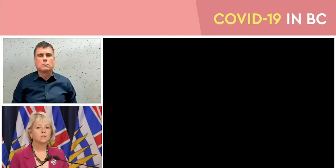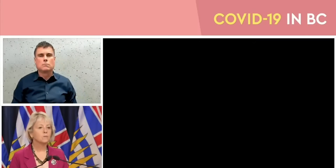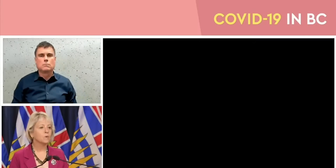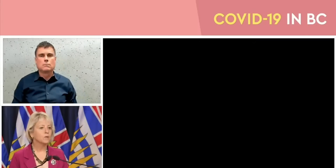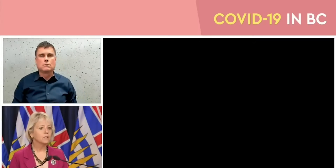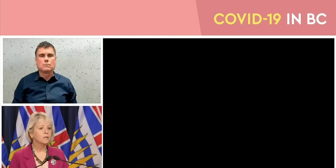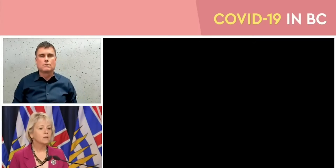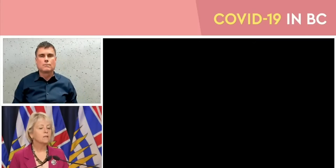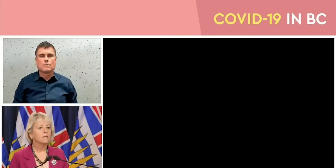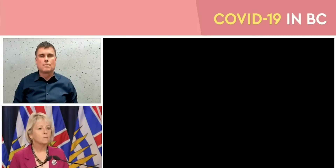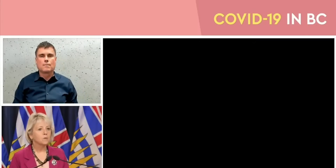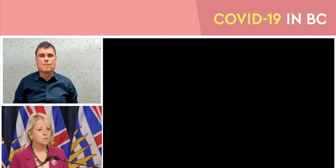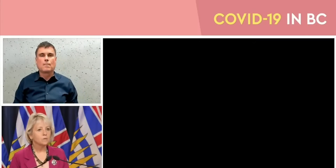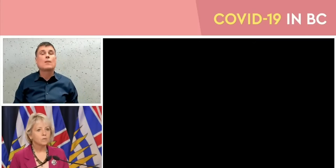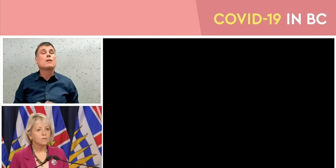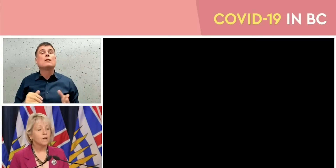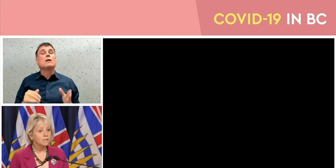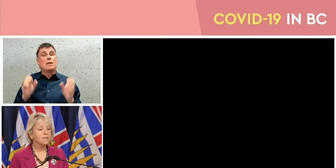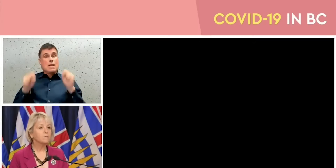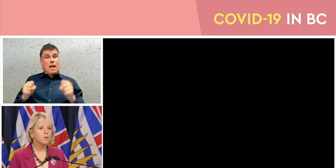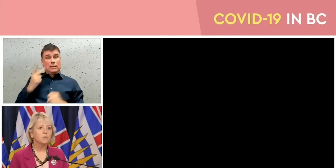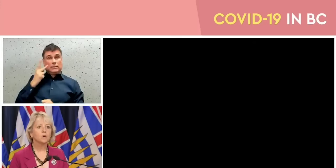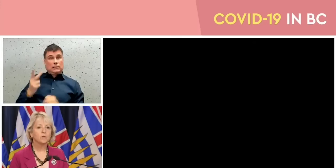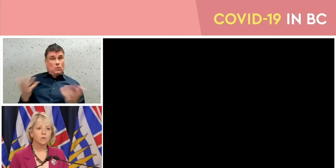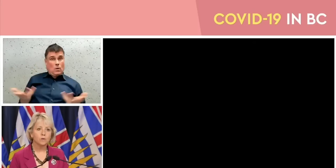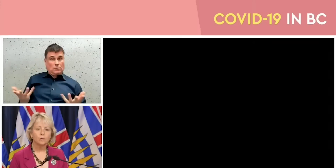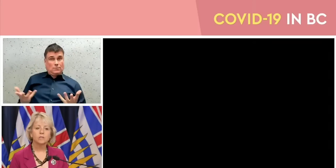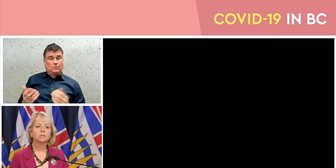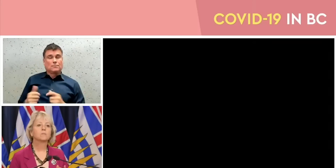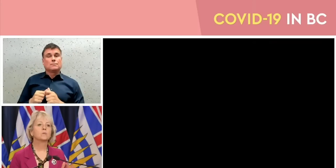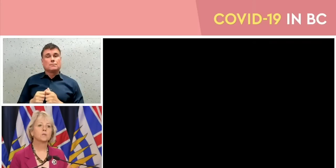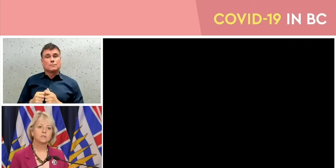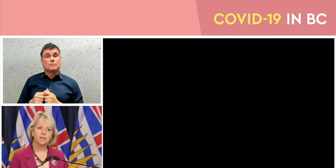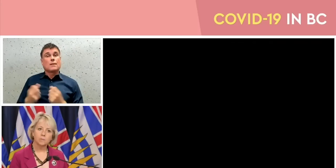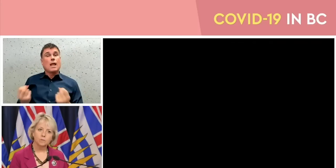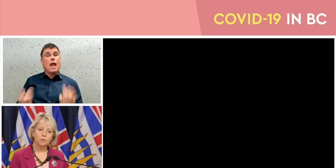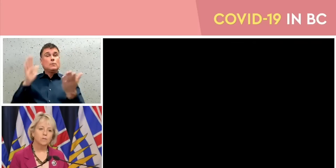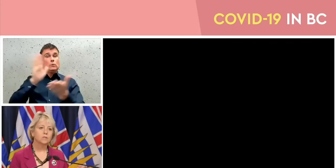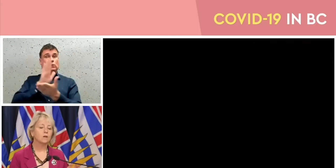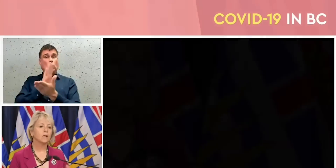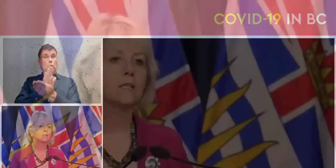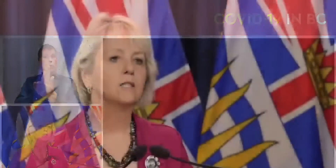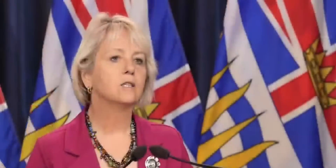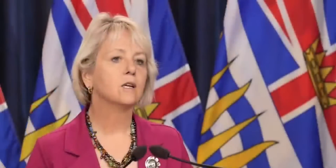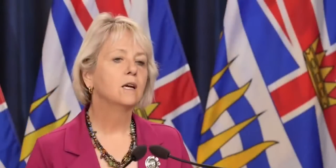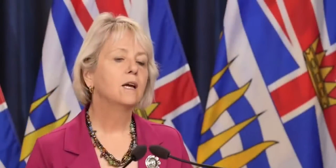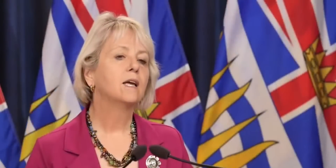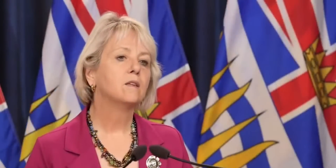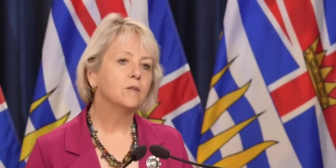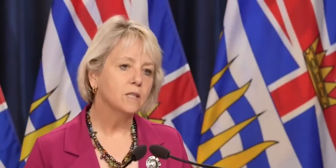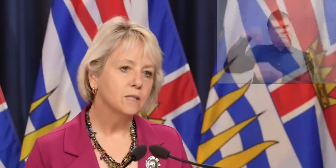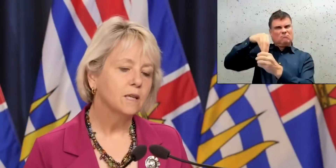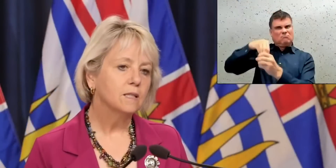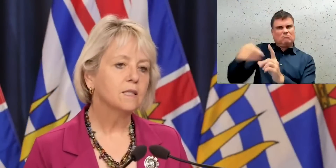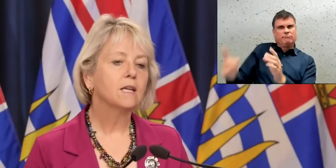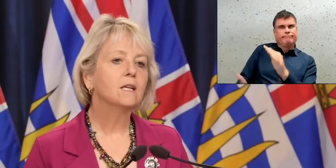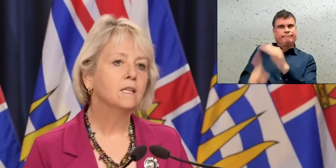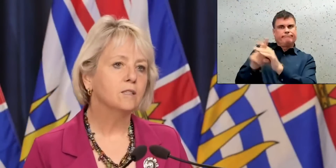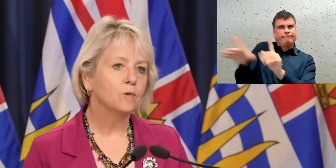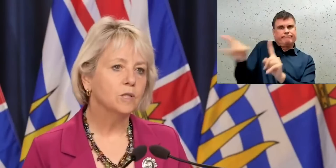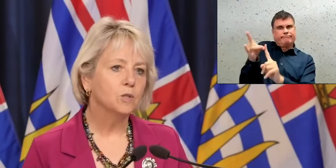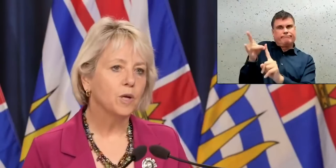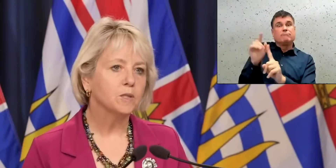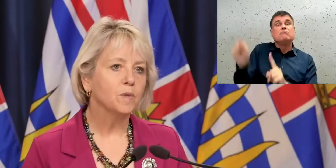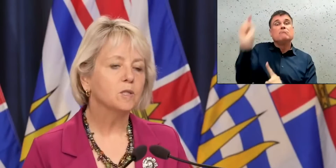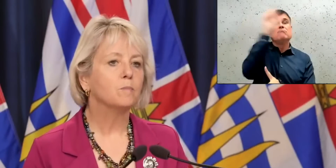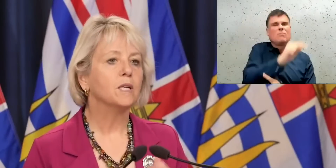is that across the board, the number of schools affected have been about 1/3, which is about the same as what we saw last year. And there is